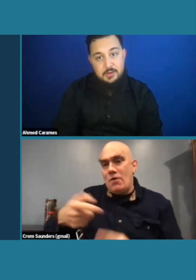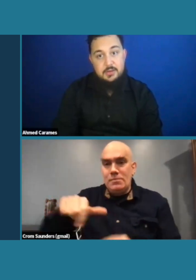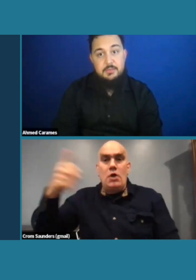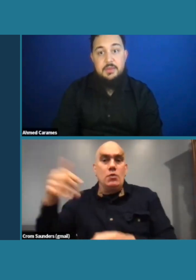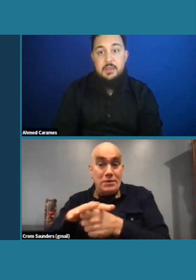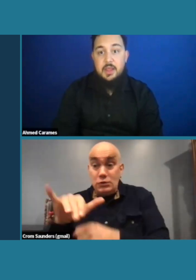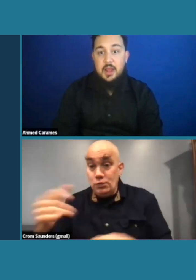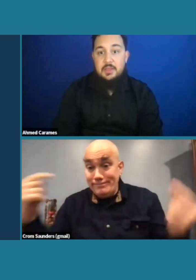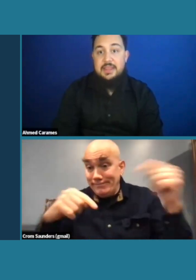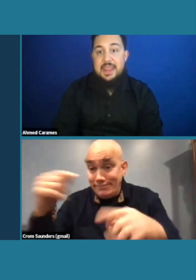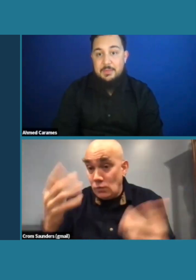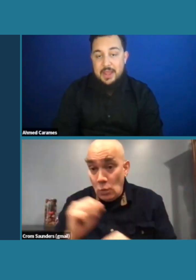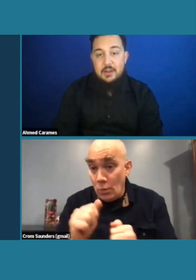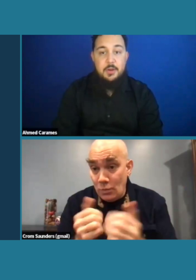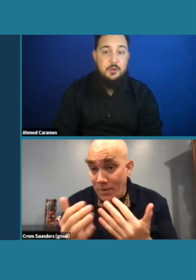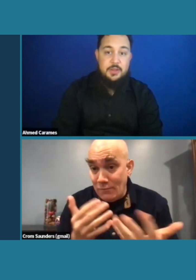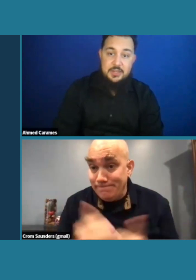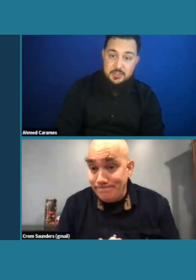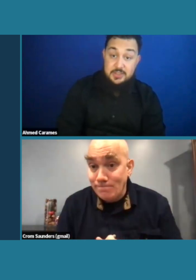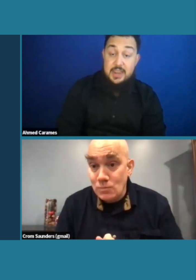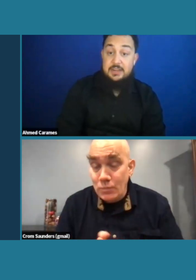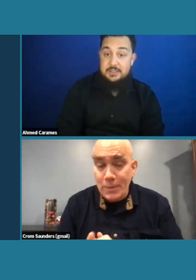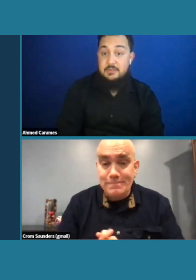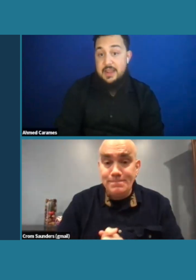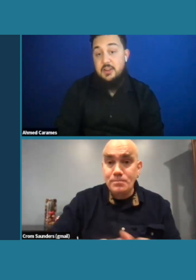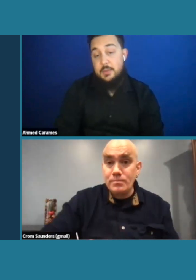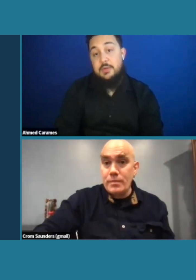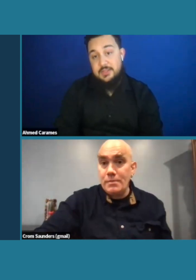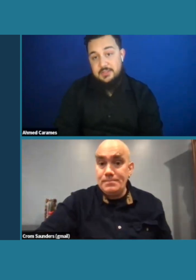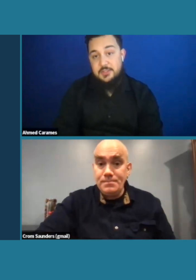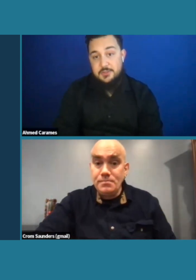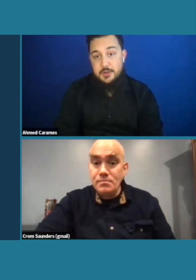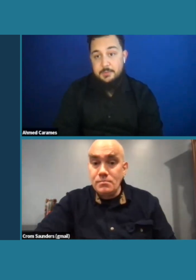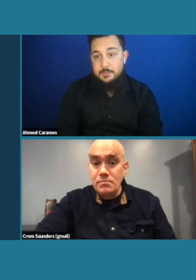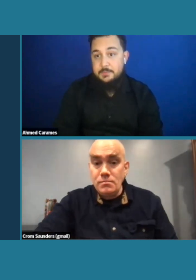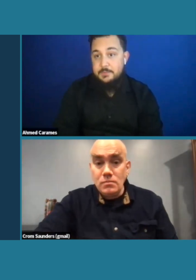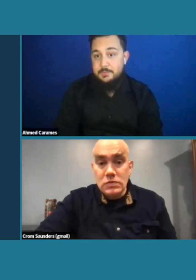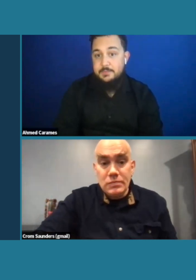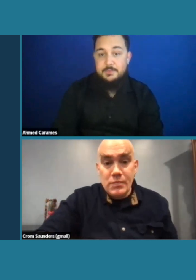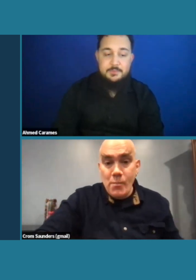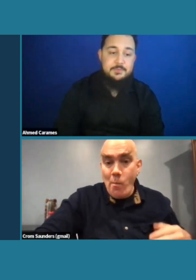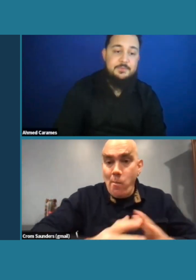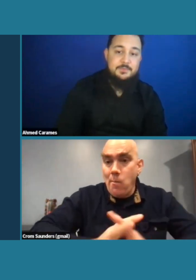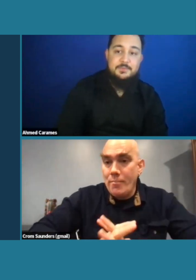in. They can be hired from other locations and is in fact common practice to do so.